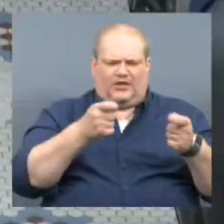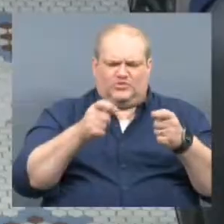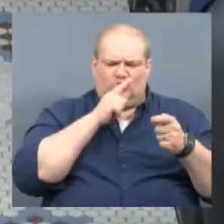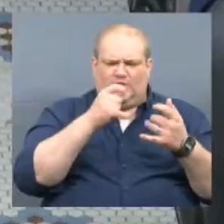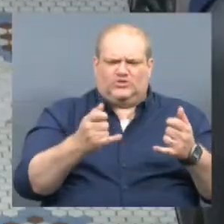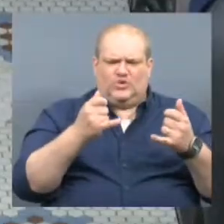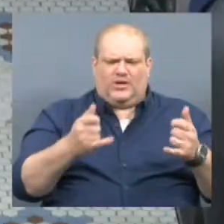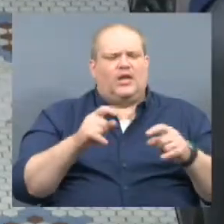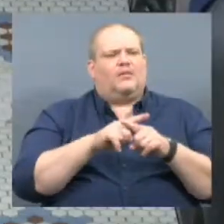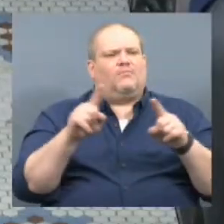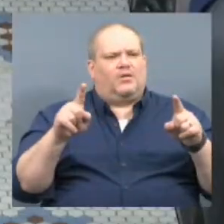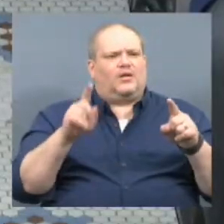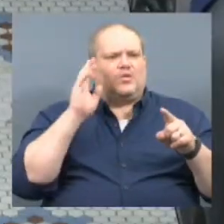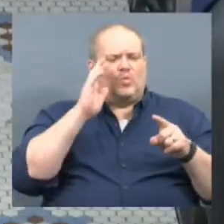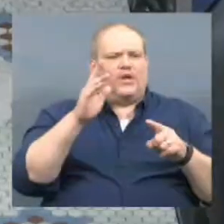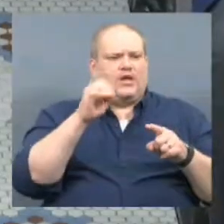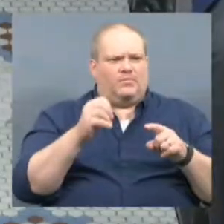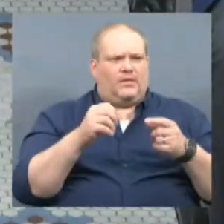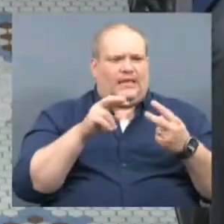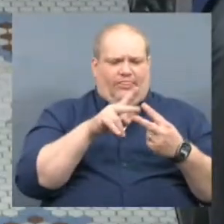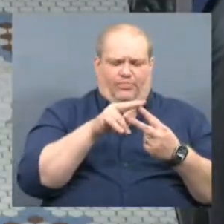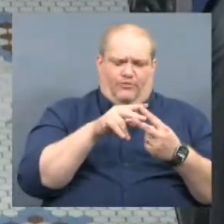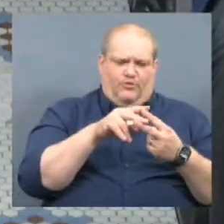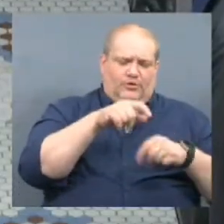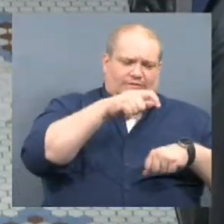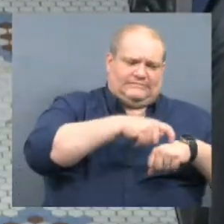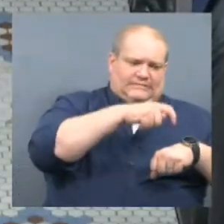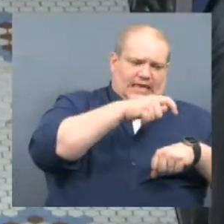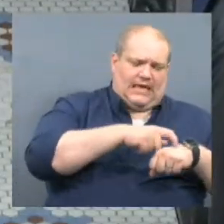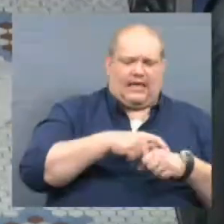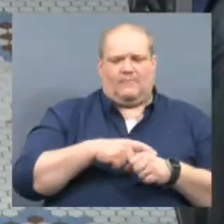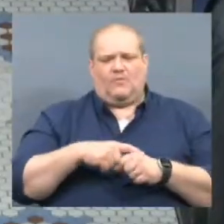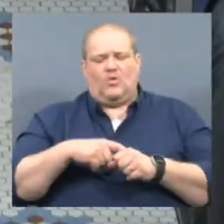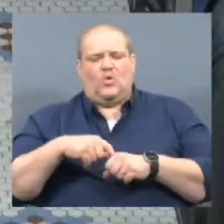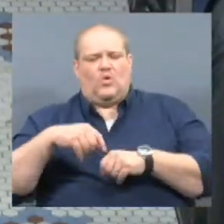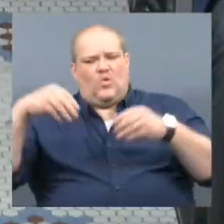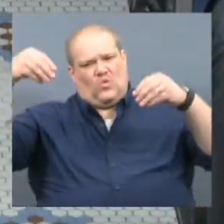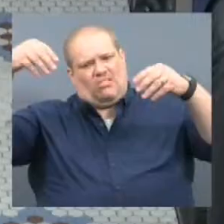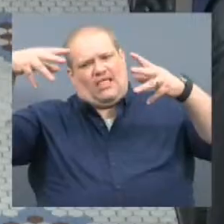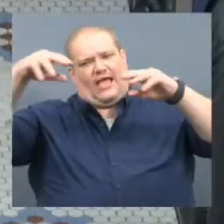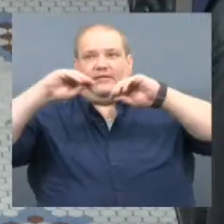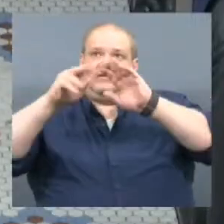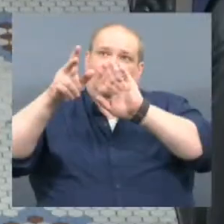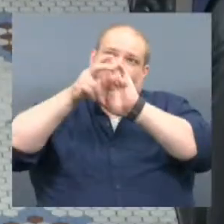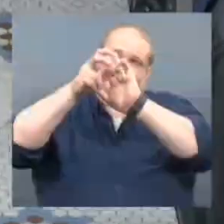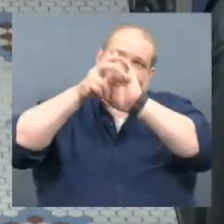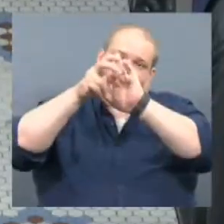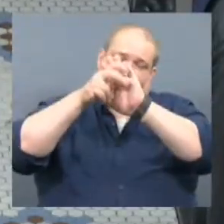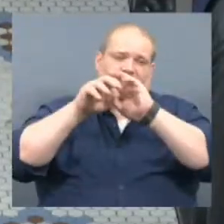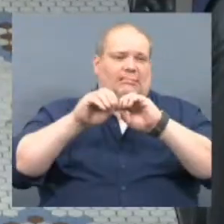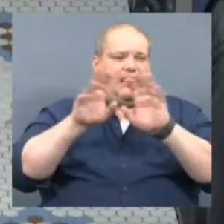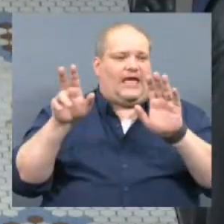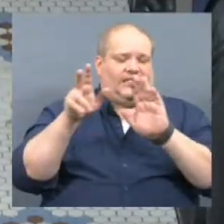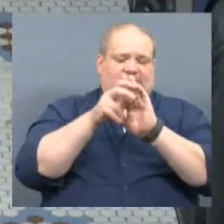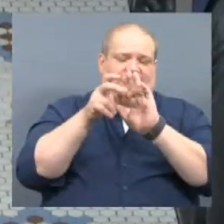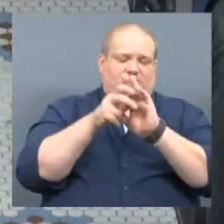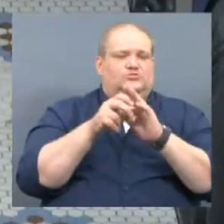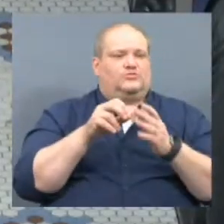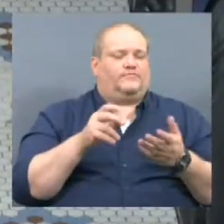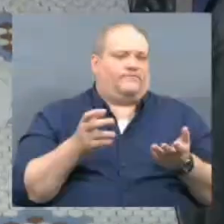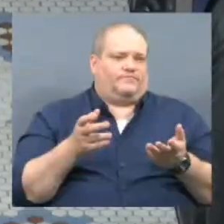this point, so, but it will be one of the two, either time or light. Light sensor. That's